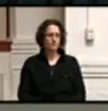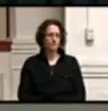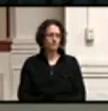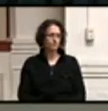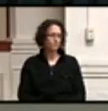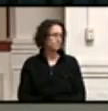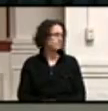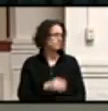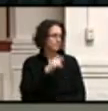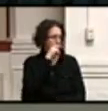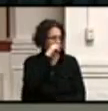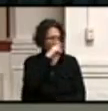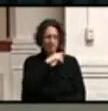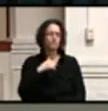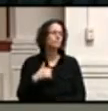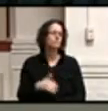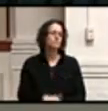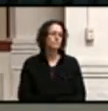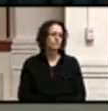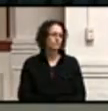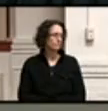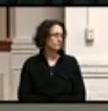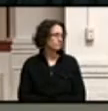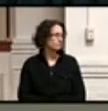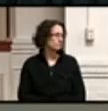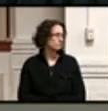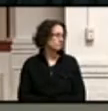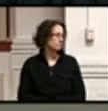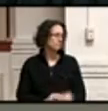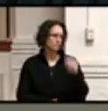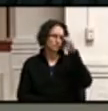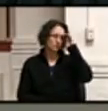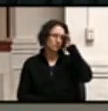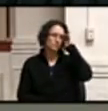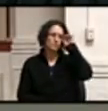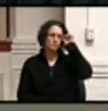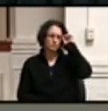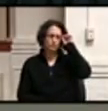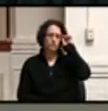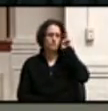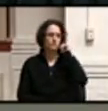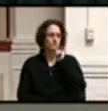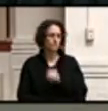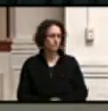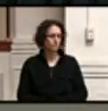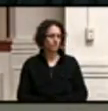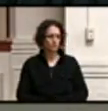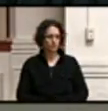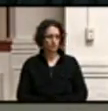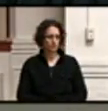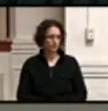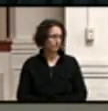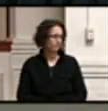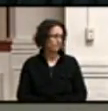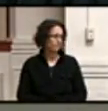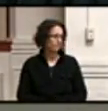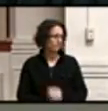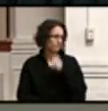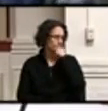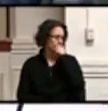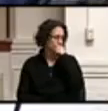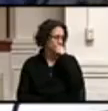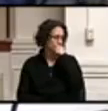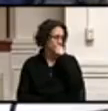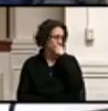Donna? So I want to say, I think it's the board's responsibility to do our best